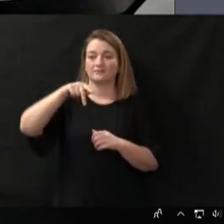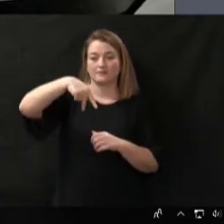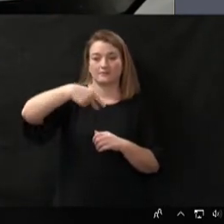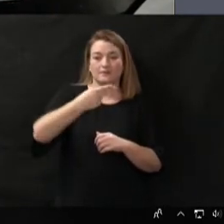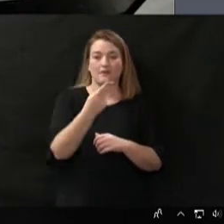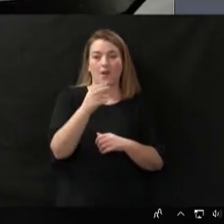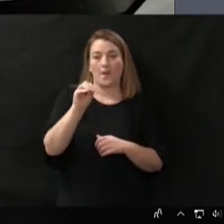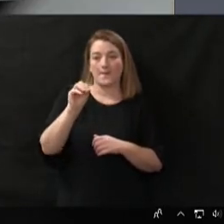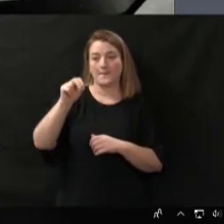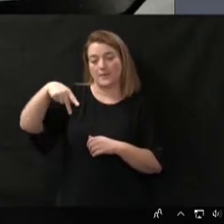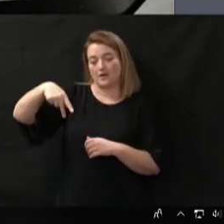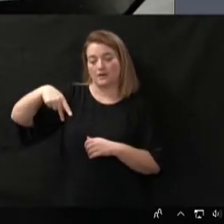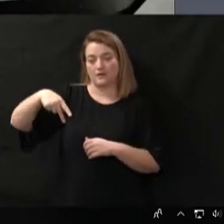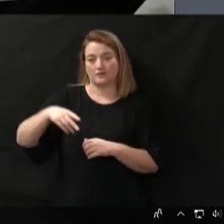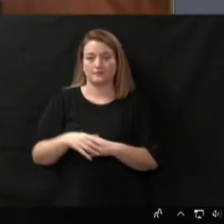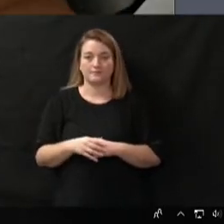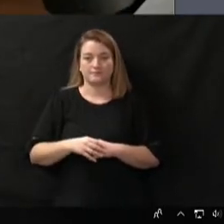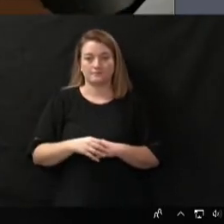Fop.